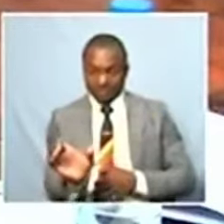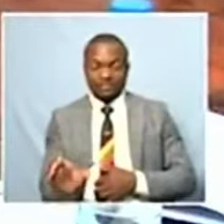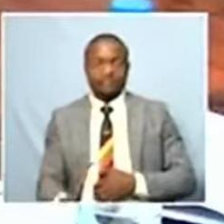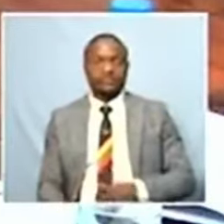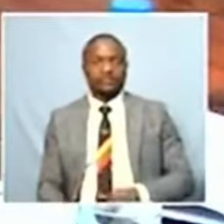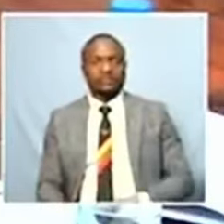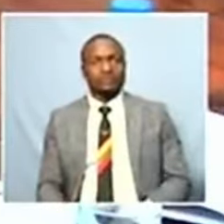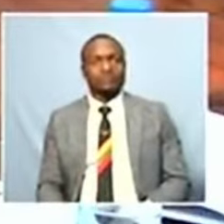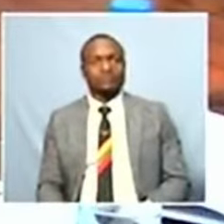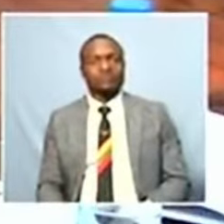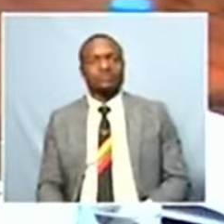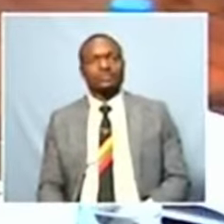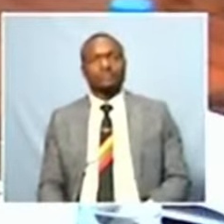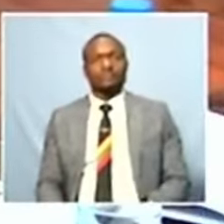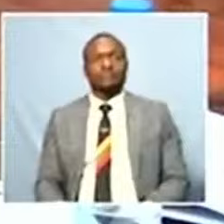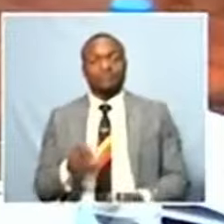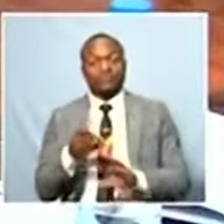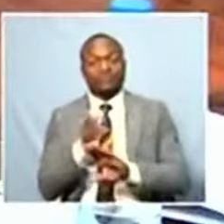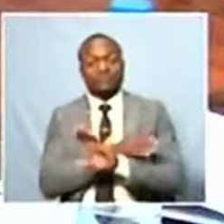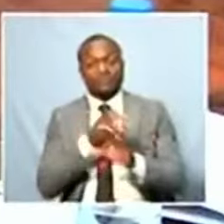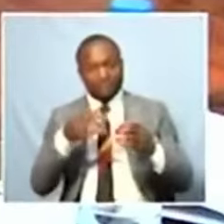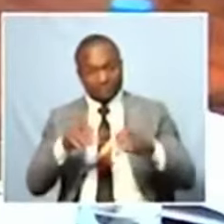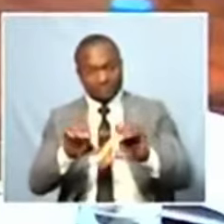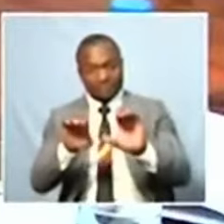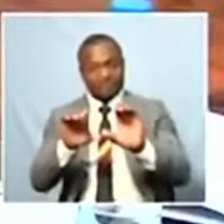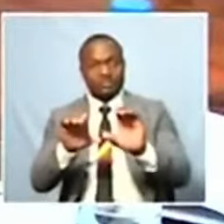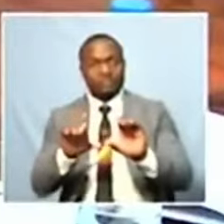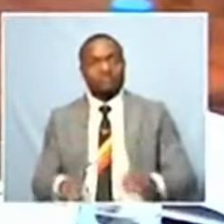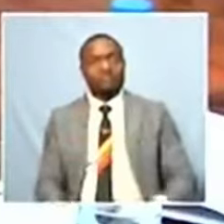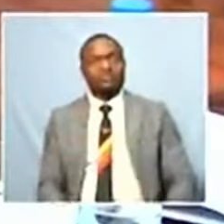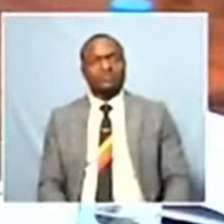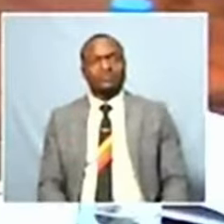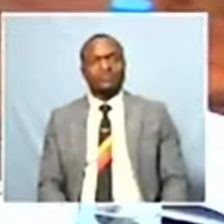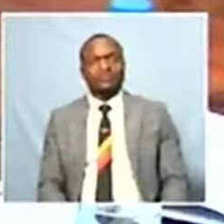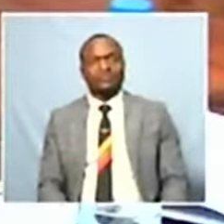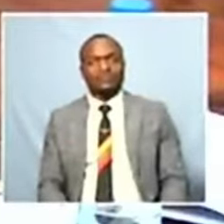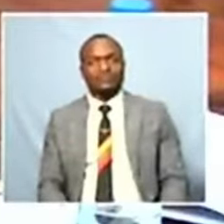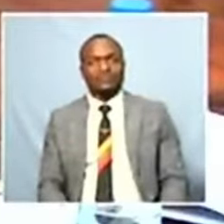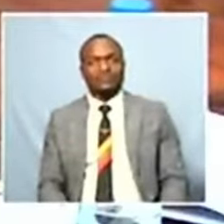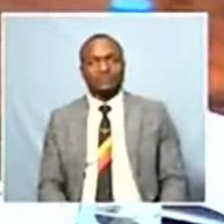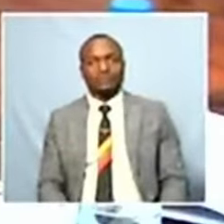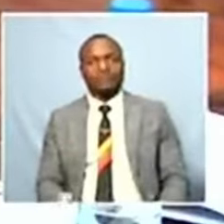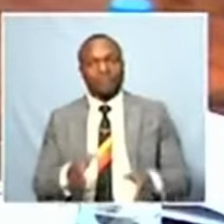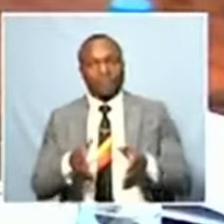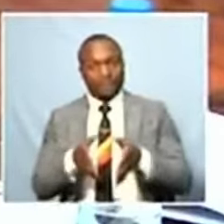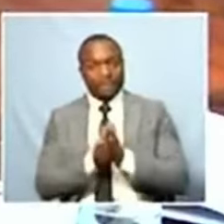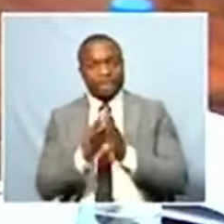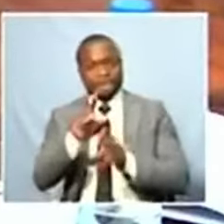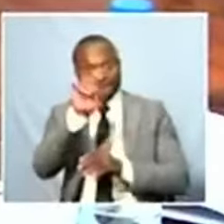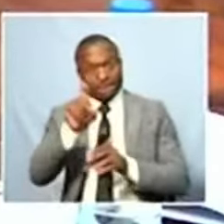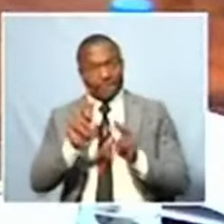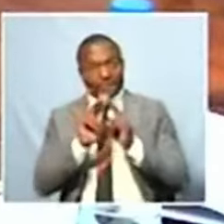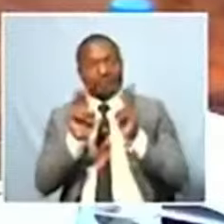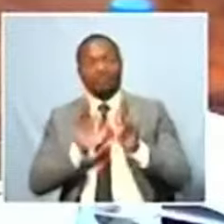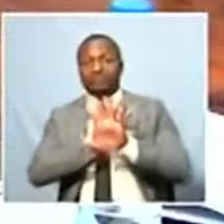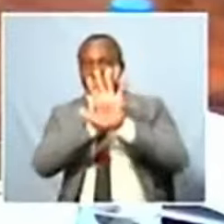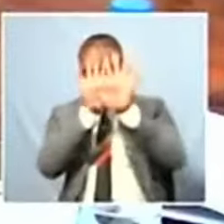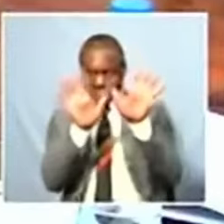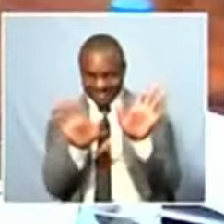Maybe before we proceed, I think, why do you want to add when you ask the questions? I think it's very clear.